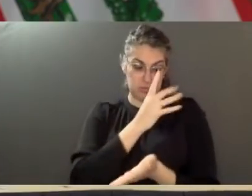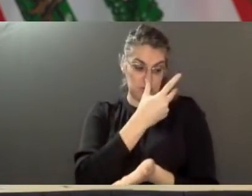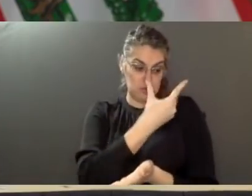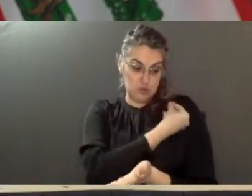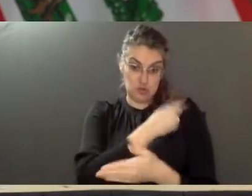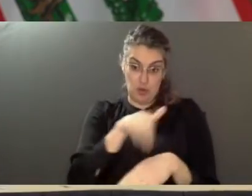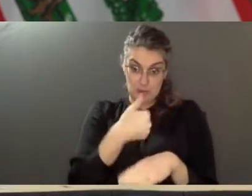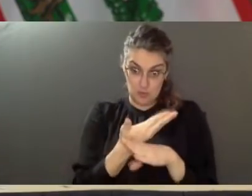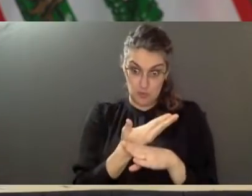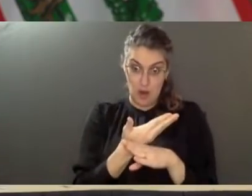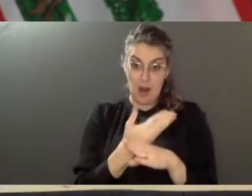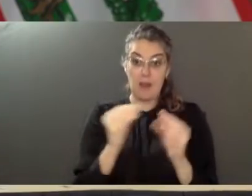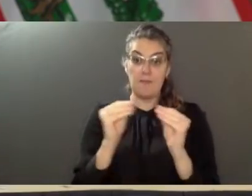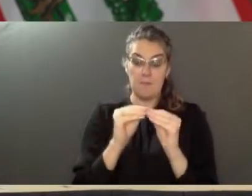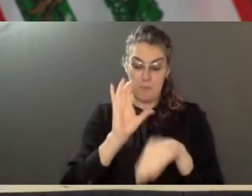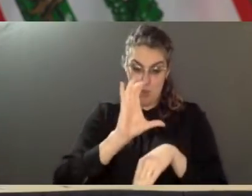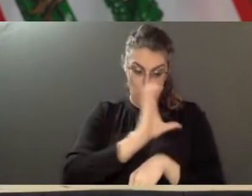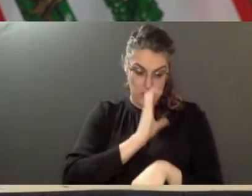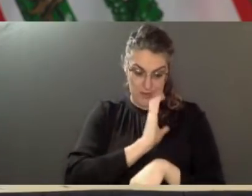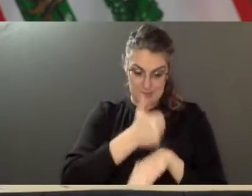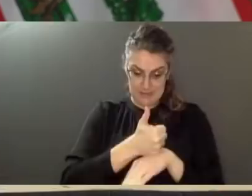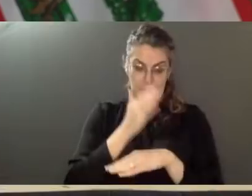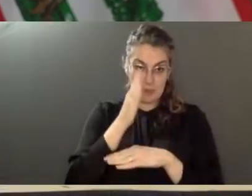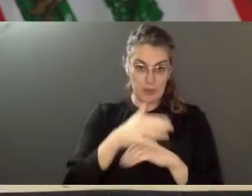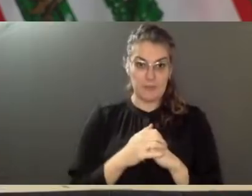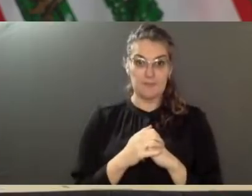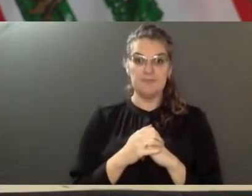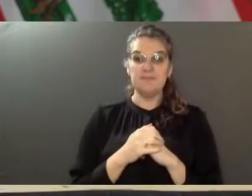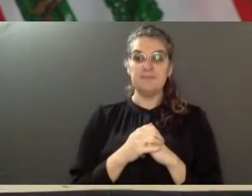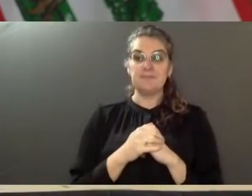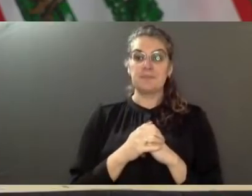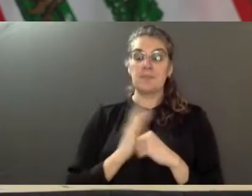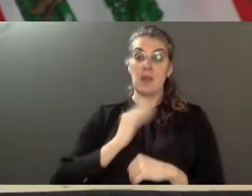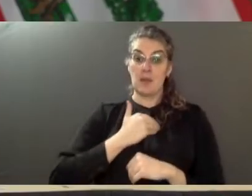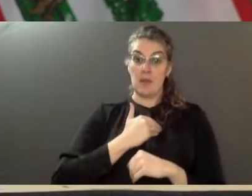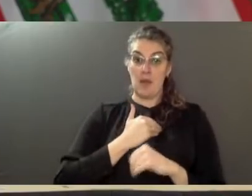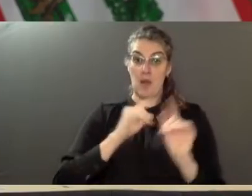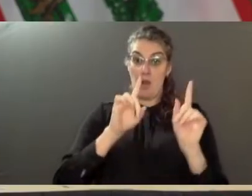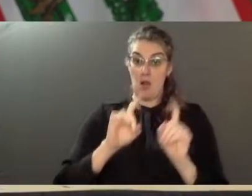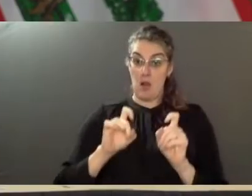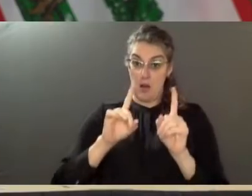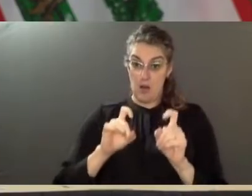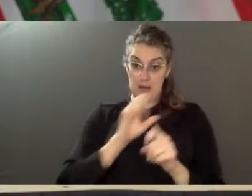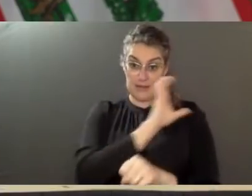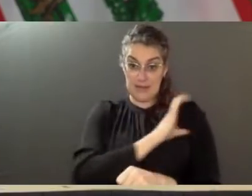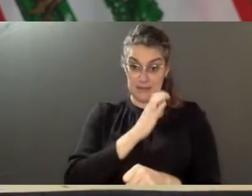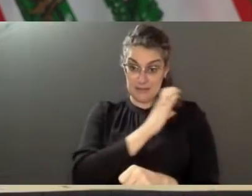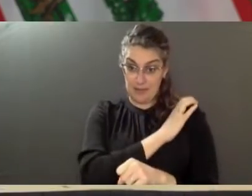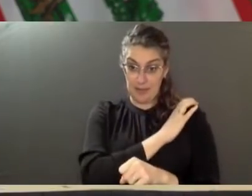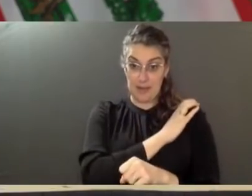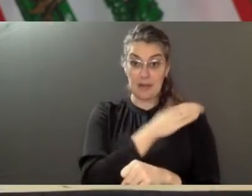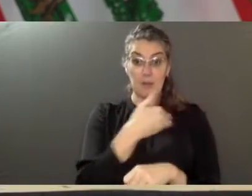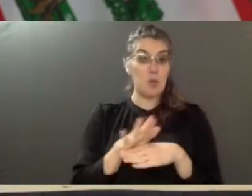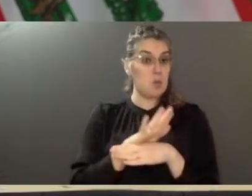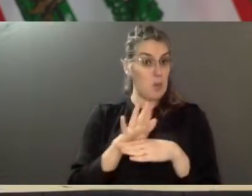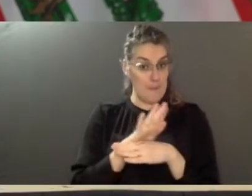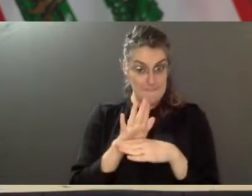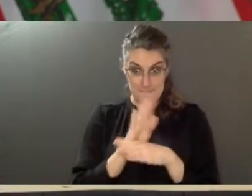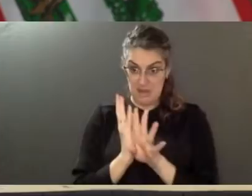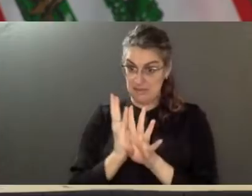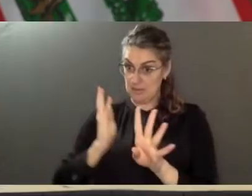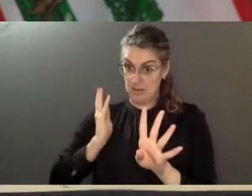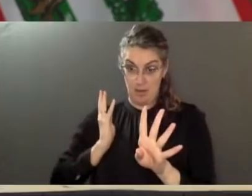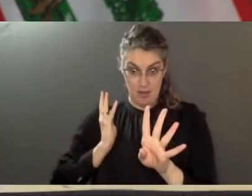do continue to be busy at the COVID-19 testing clinics, and testing remains an important step to limiting the spread of the